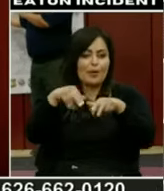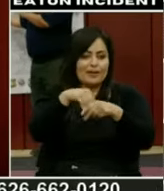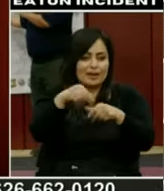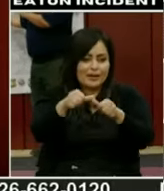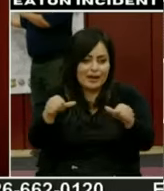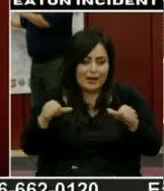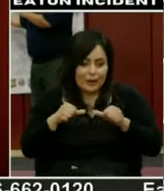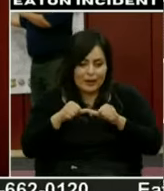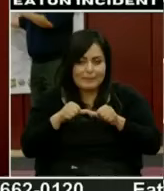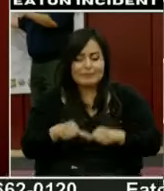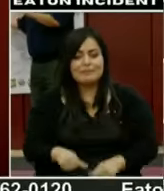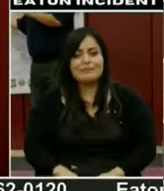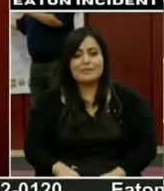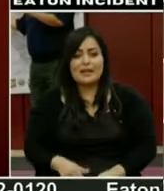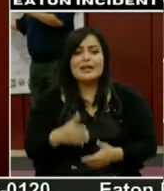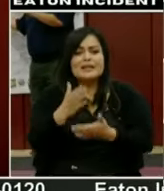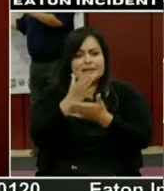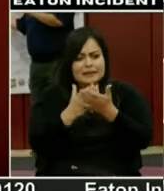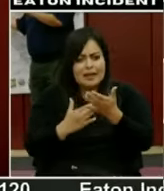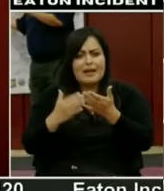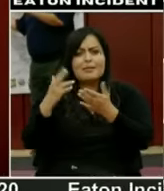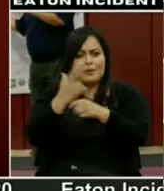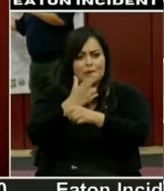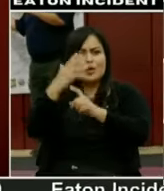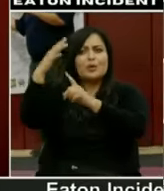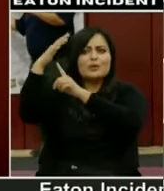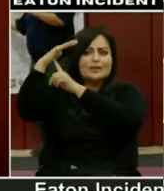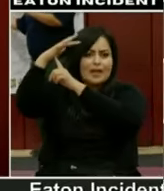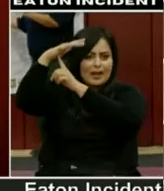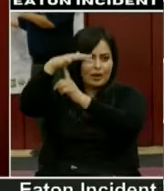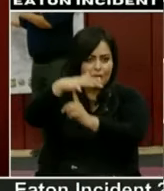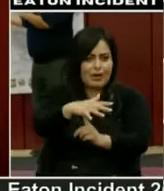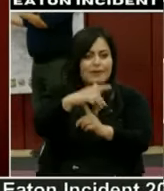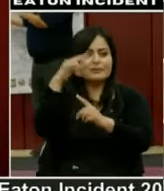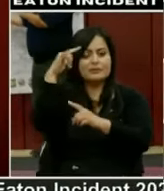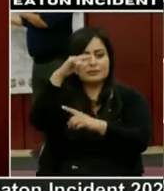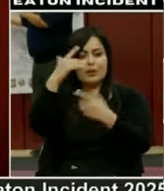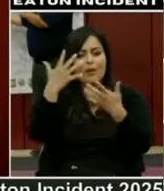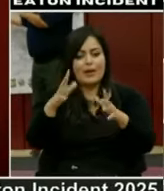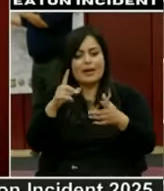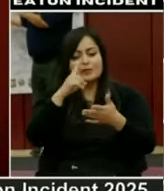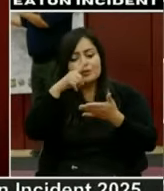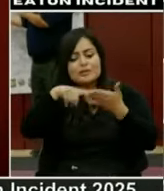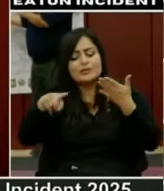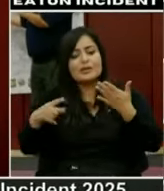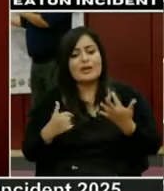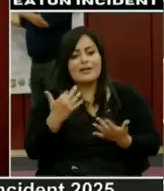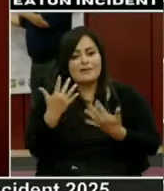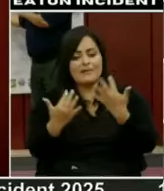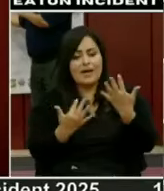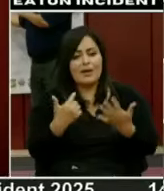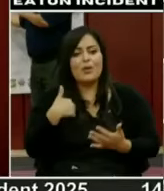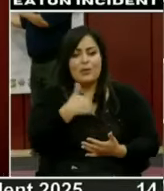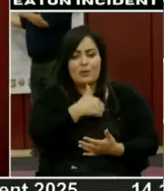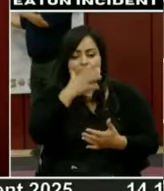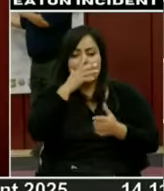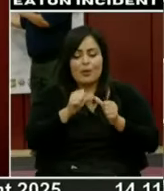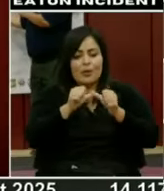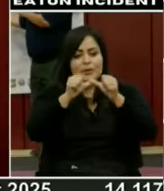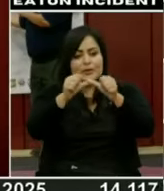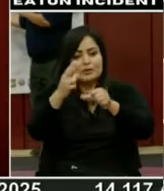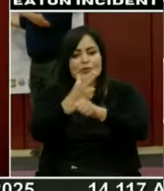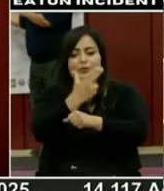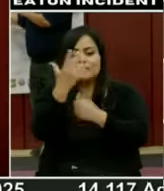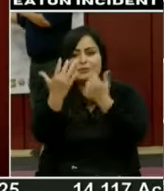to keep the fire in check with aircraft that have been assigned to our incident. And so we'll continue to do that until we can